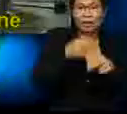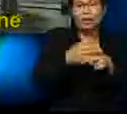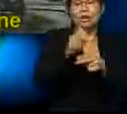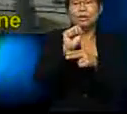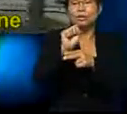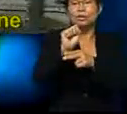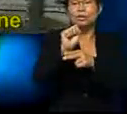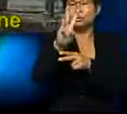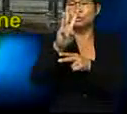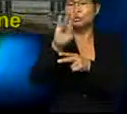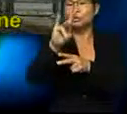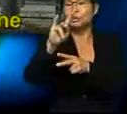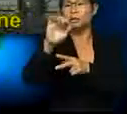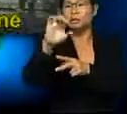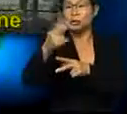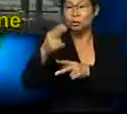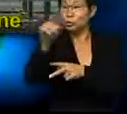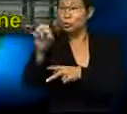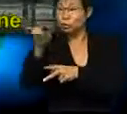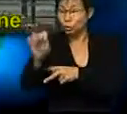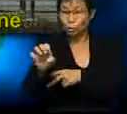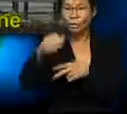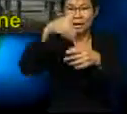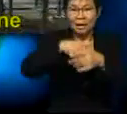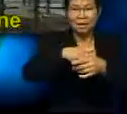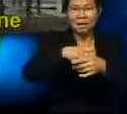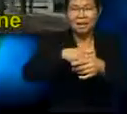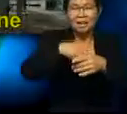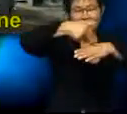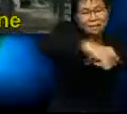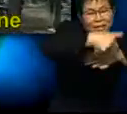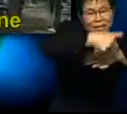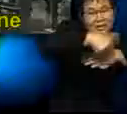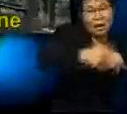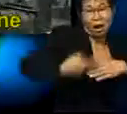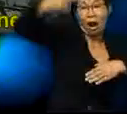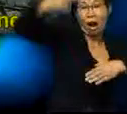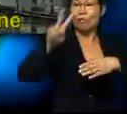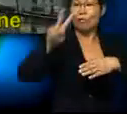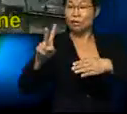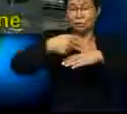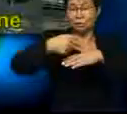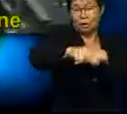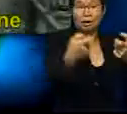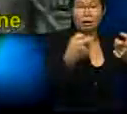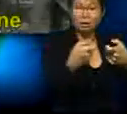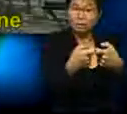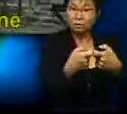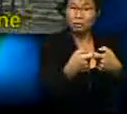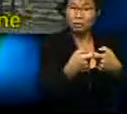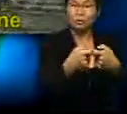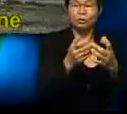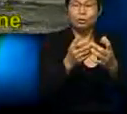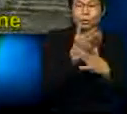switch zone. The switch zone, in turn, sends the high voltage supply of electricity